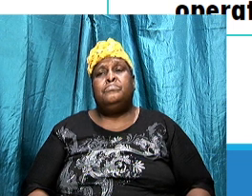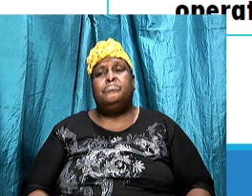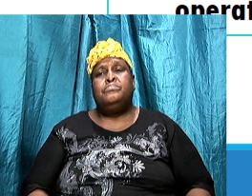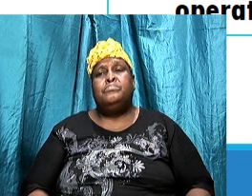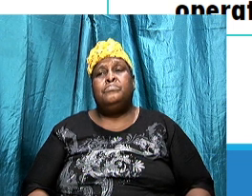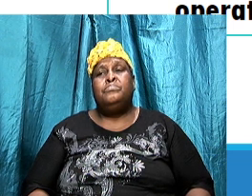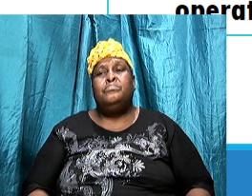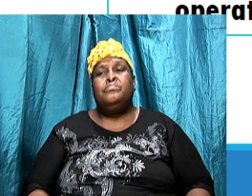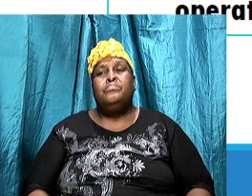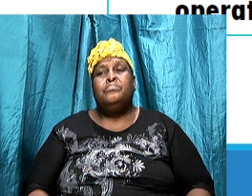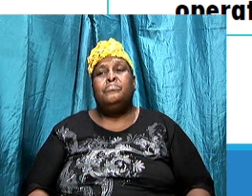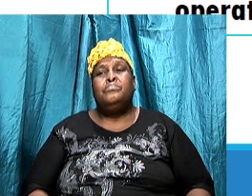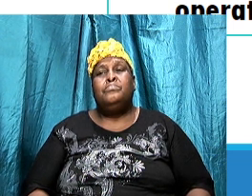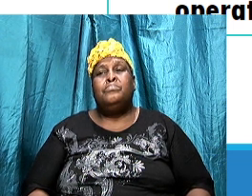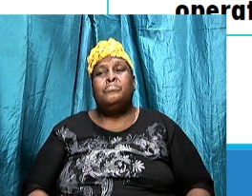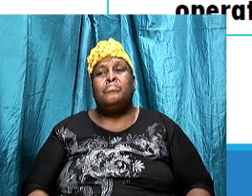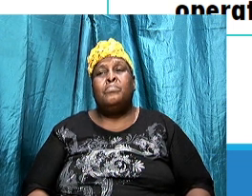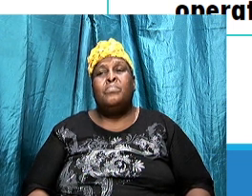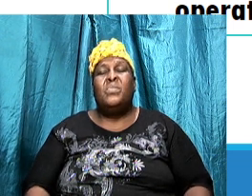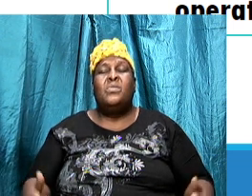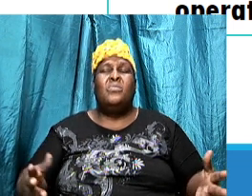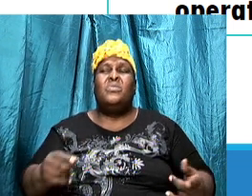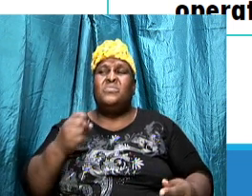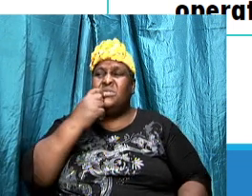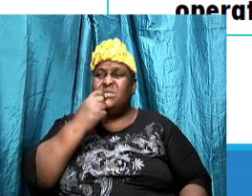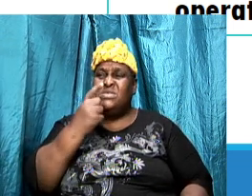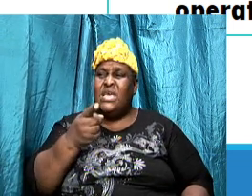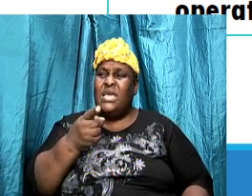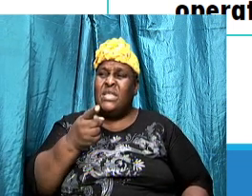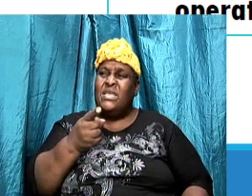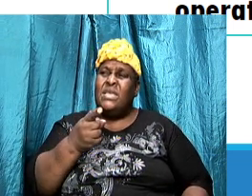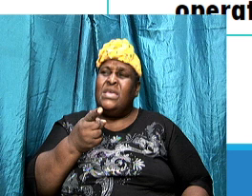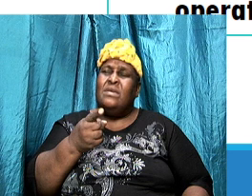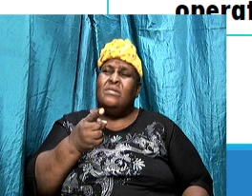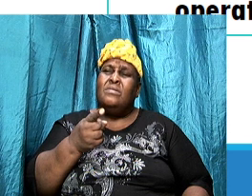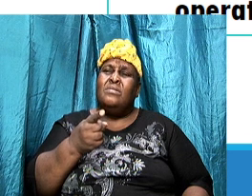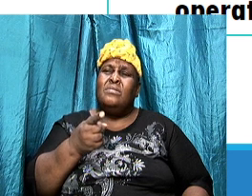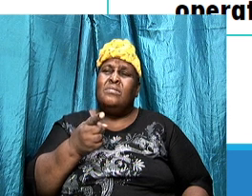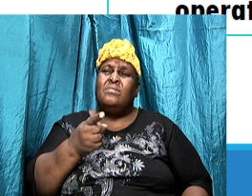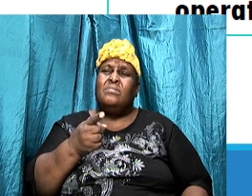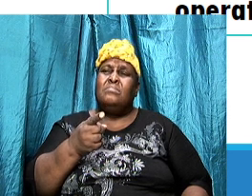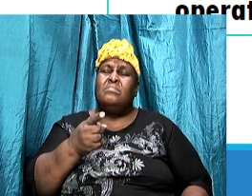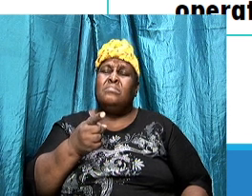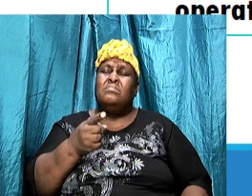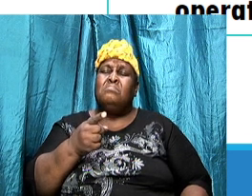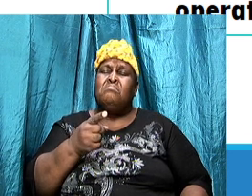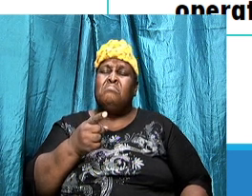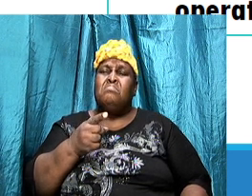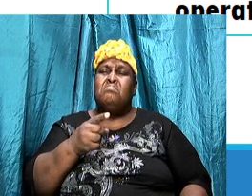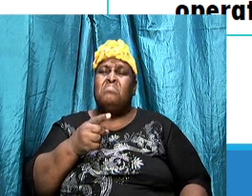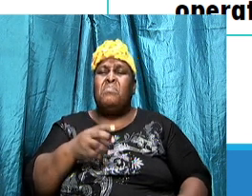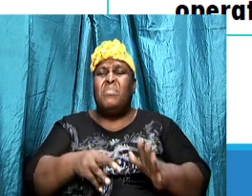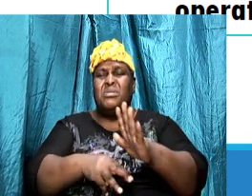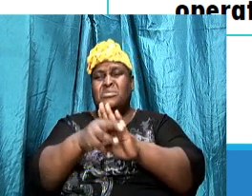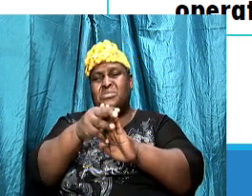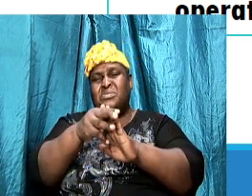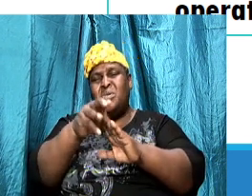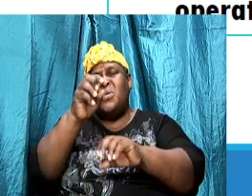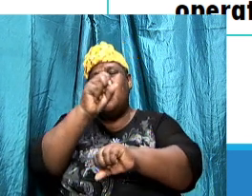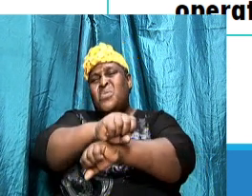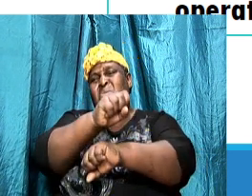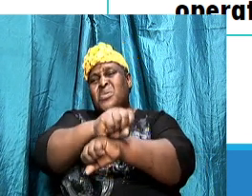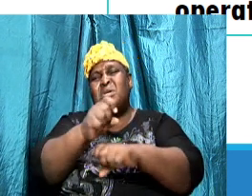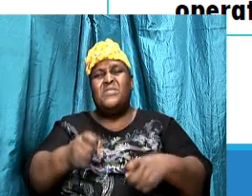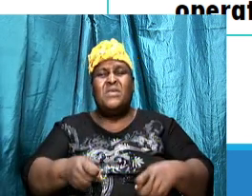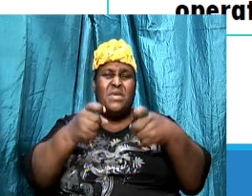and so forth. And so what we're saying is that in terms of maturity, operating the gifts are not